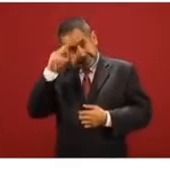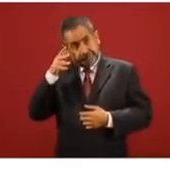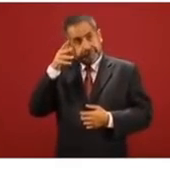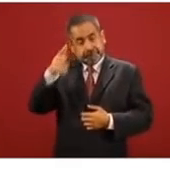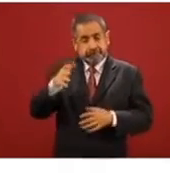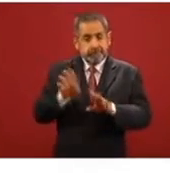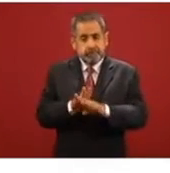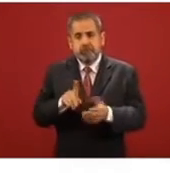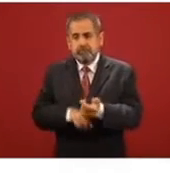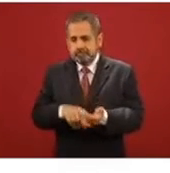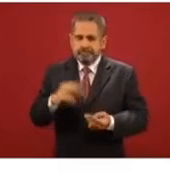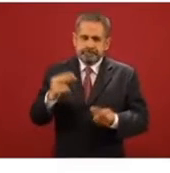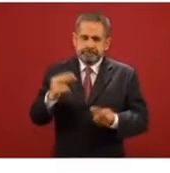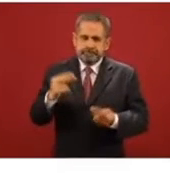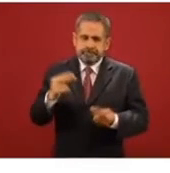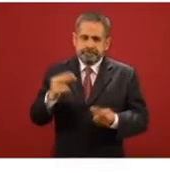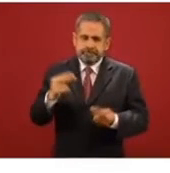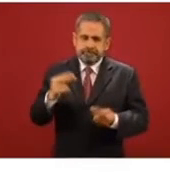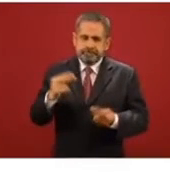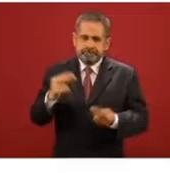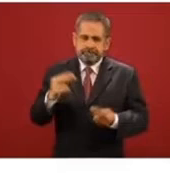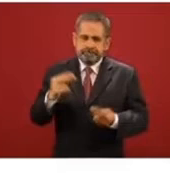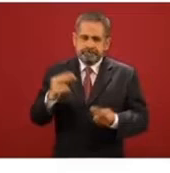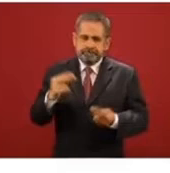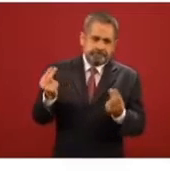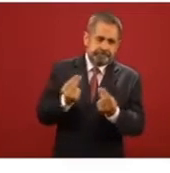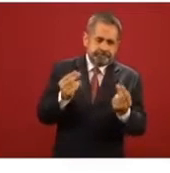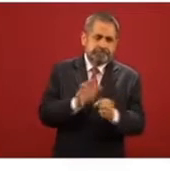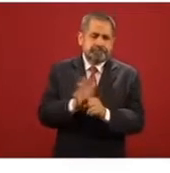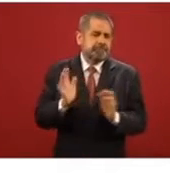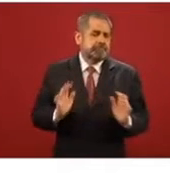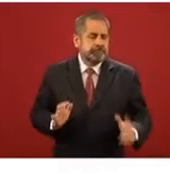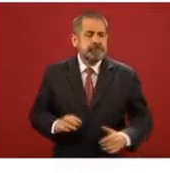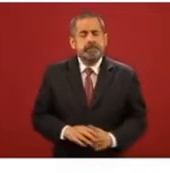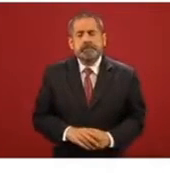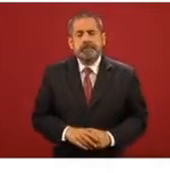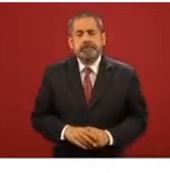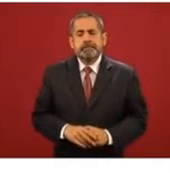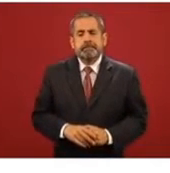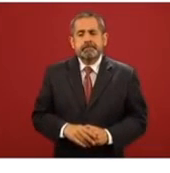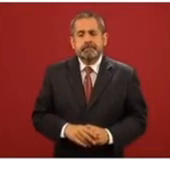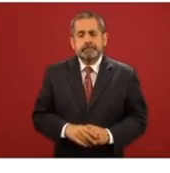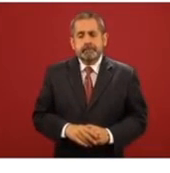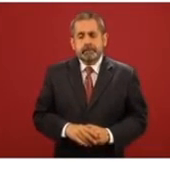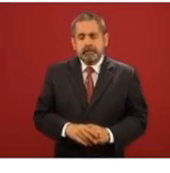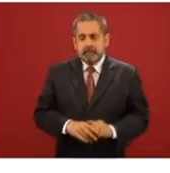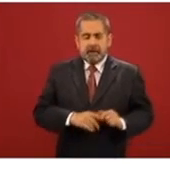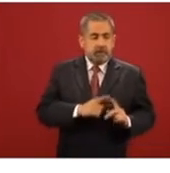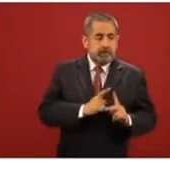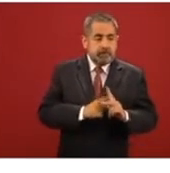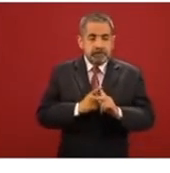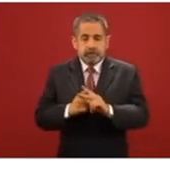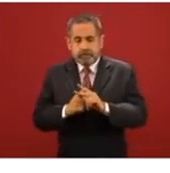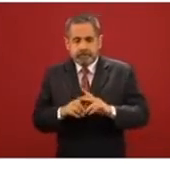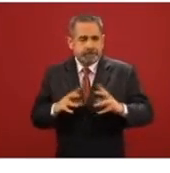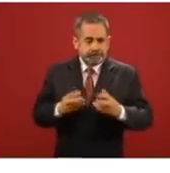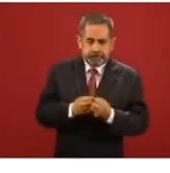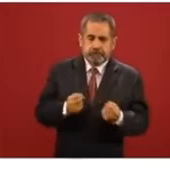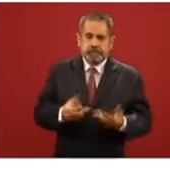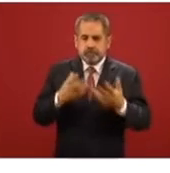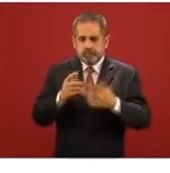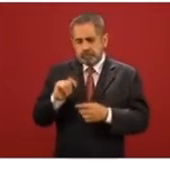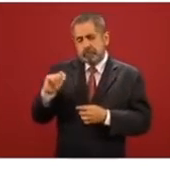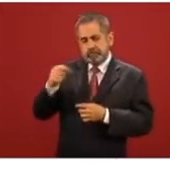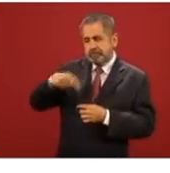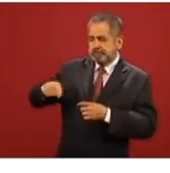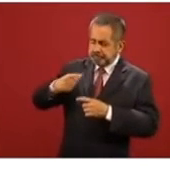la necesidad. the need. La necesidad fue calculada The need con una was base